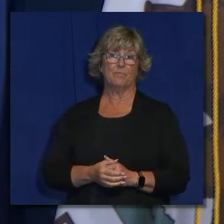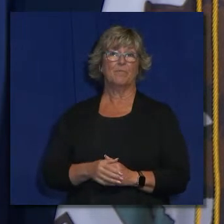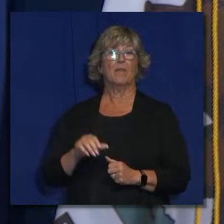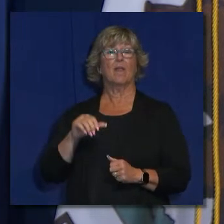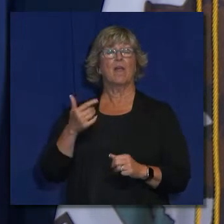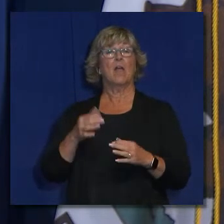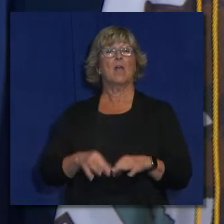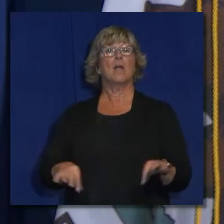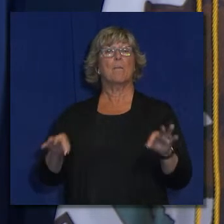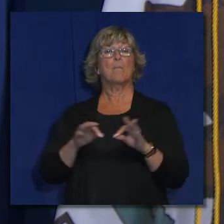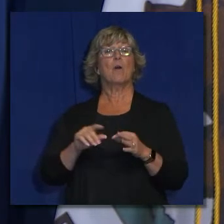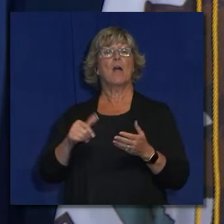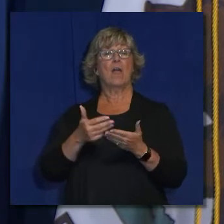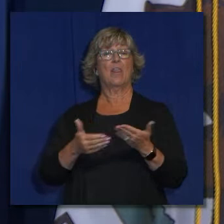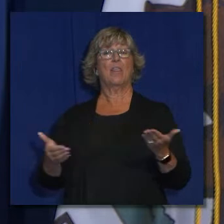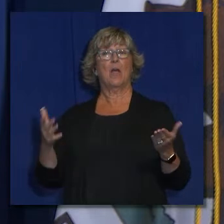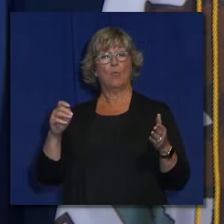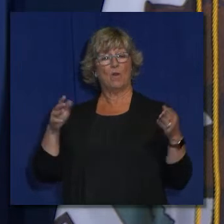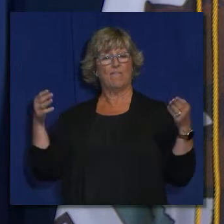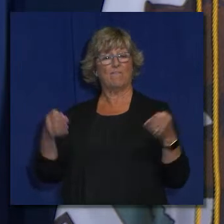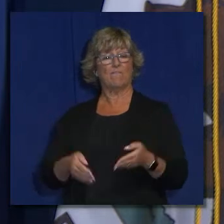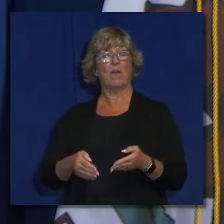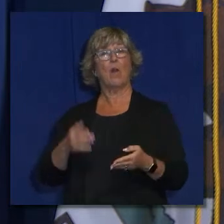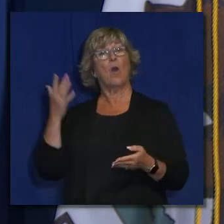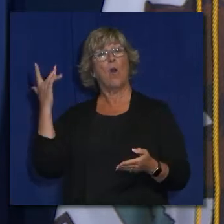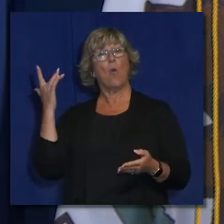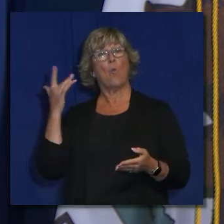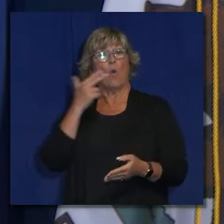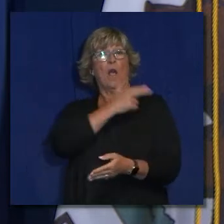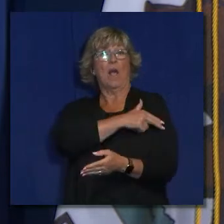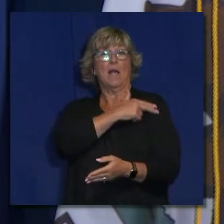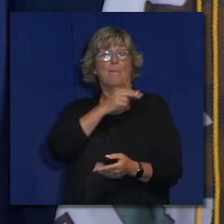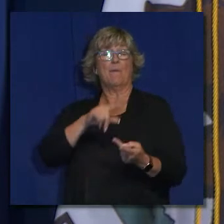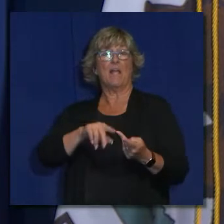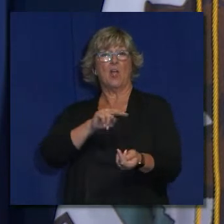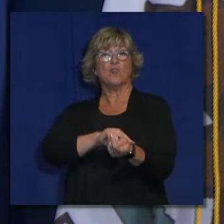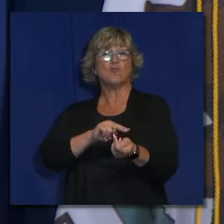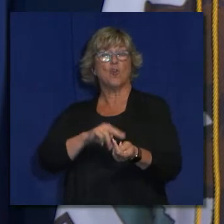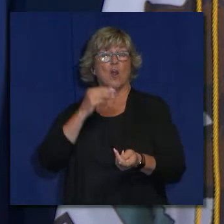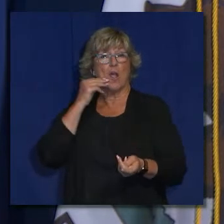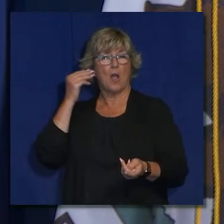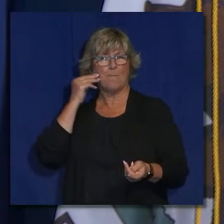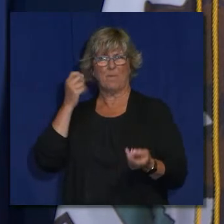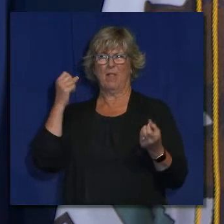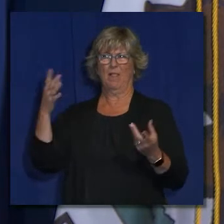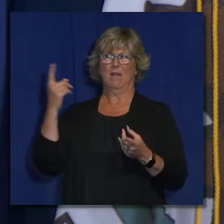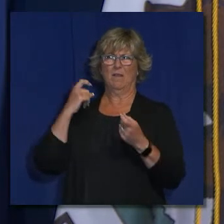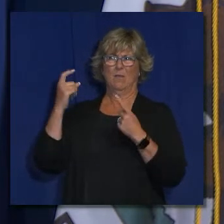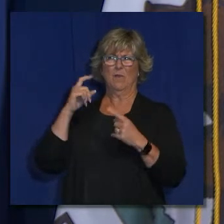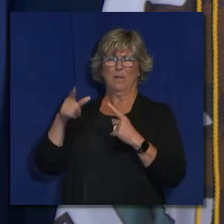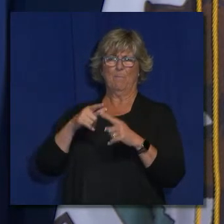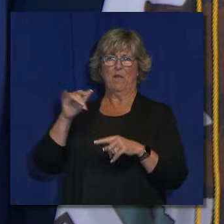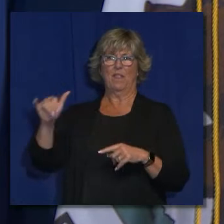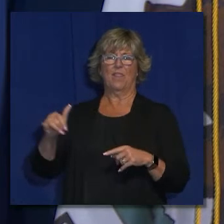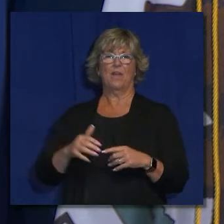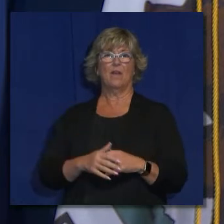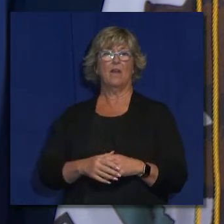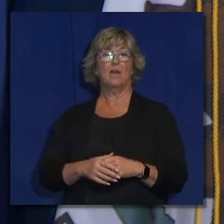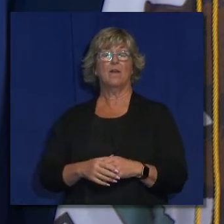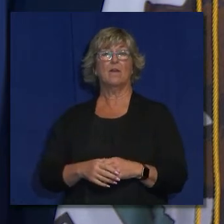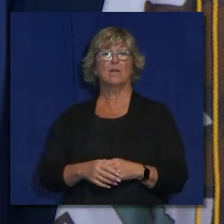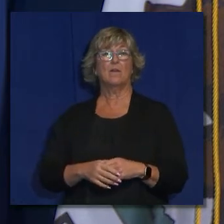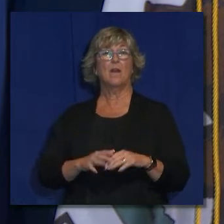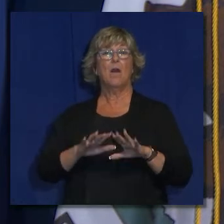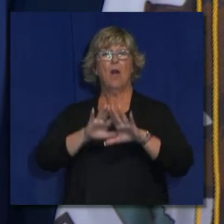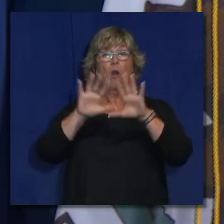important point. The other thing I wanted to focus on about why hospitals and nursing homes, there was a lot of questions about that. Across